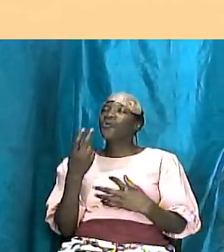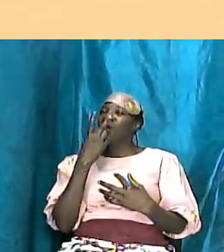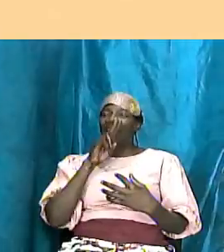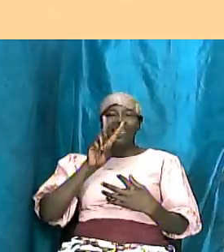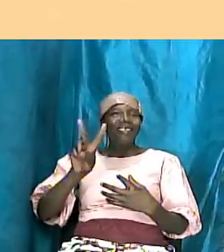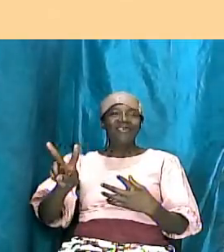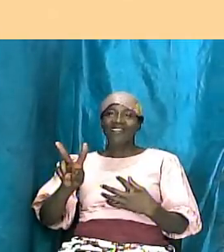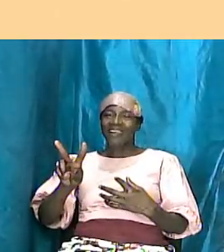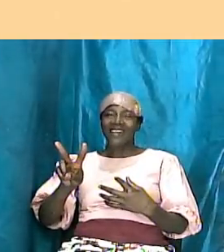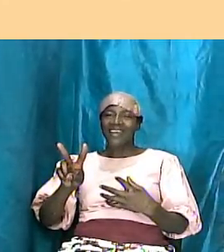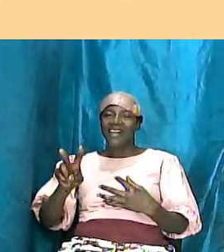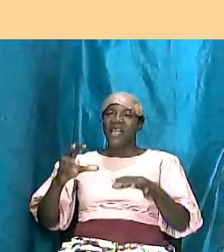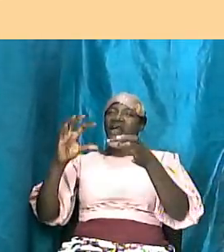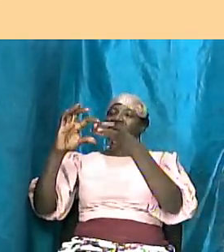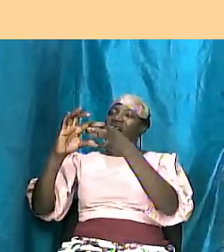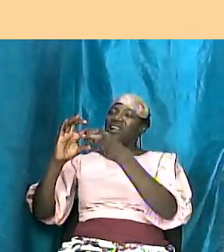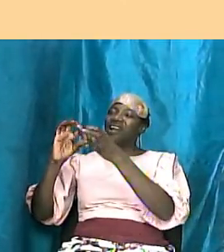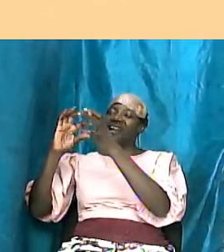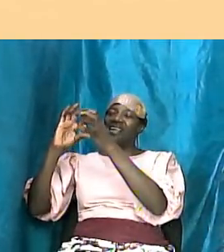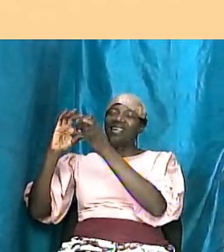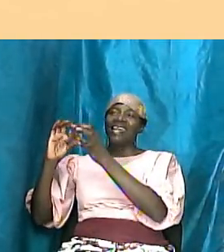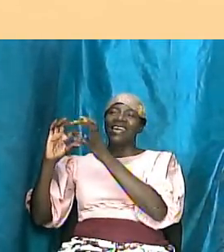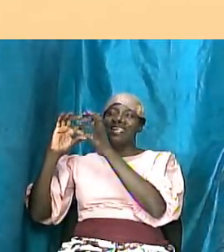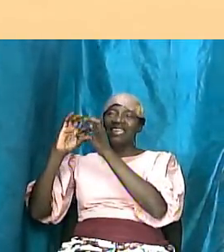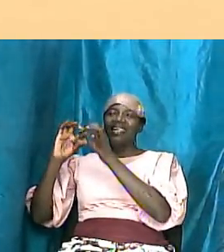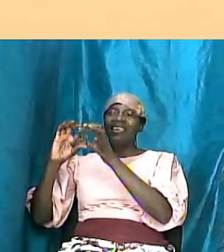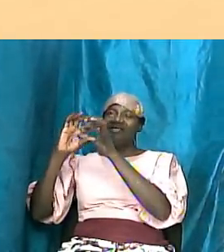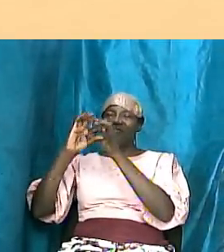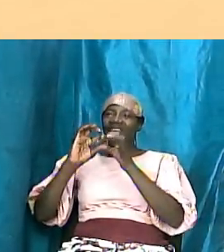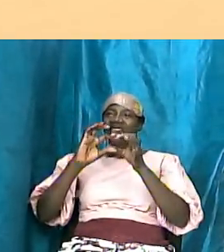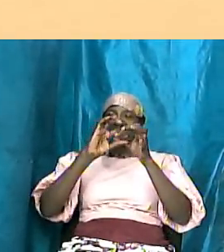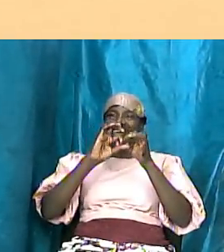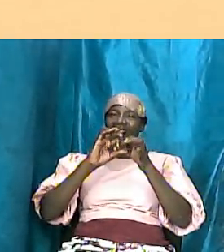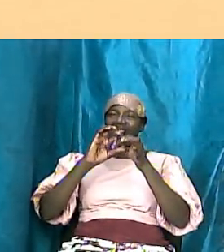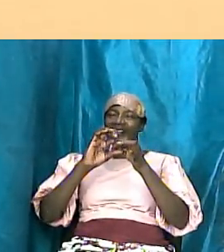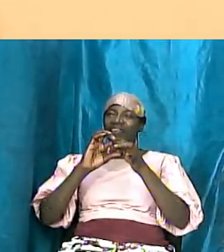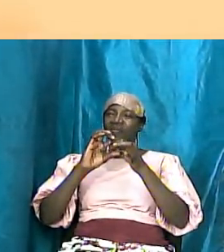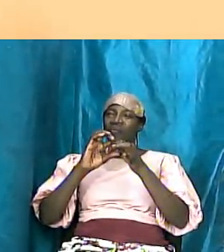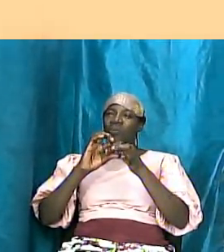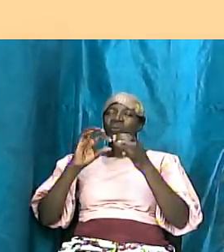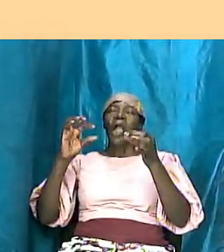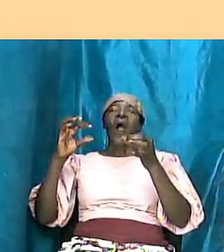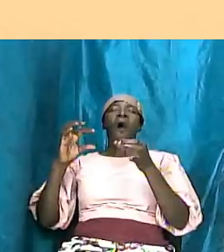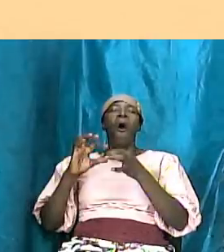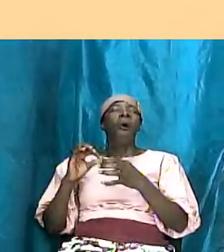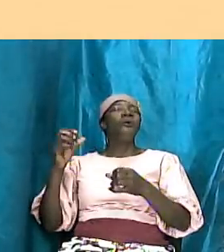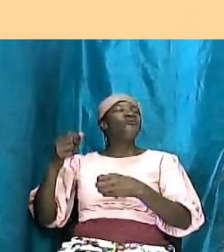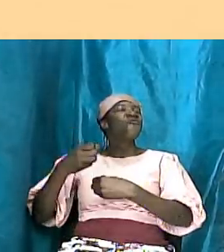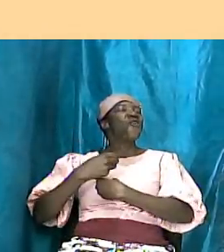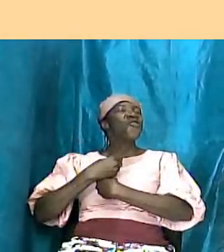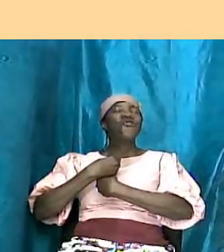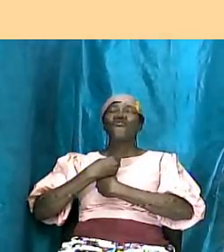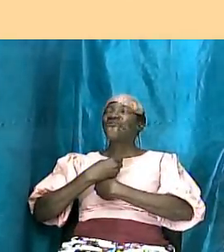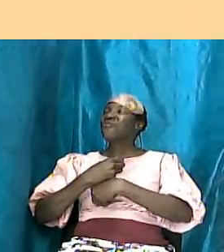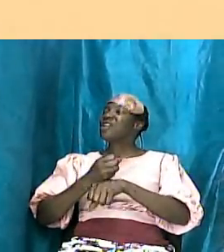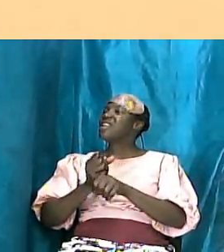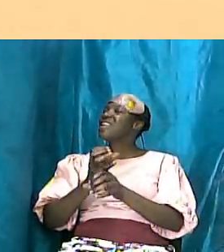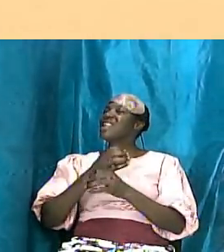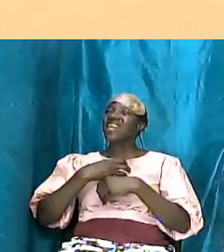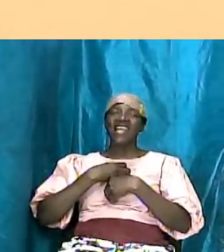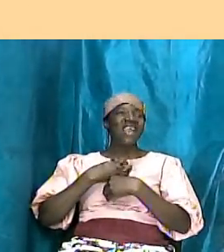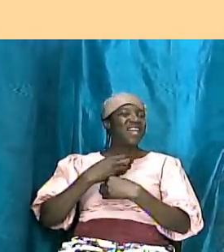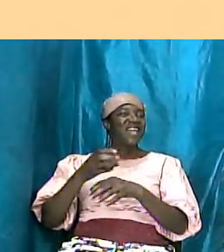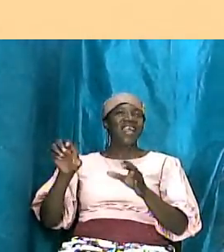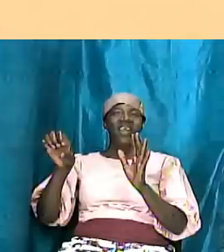the interconnectivity. Let us see the nexus of creation with